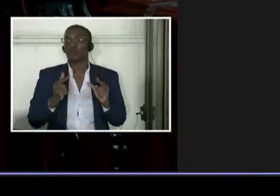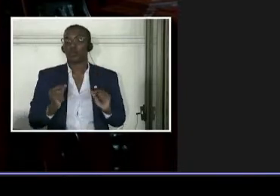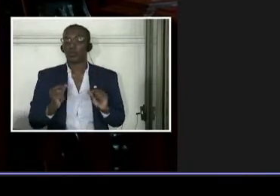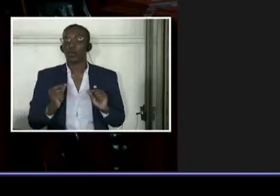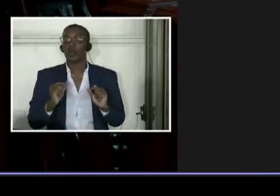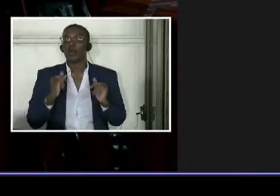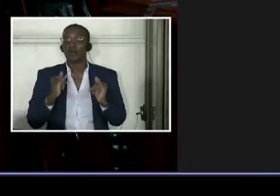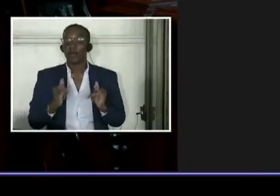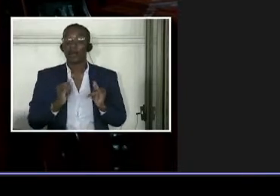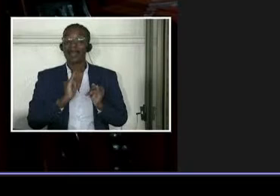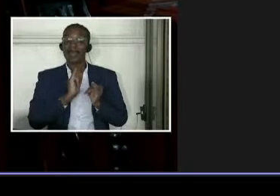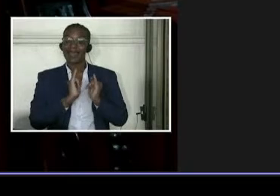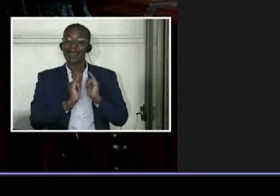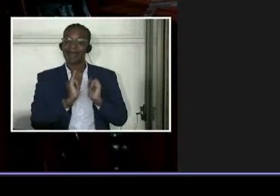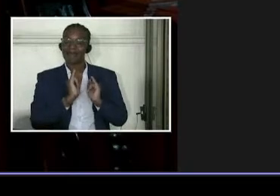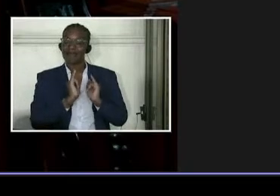do.